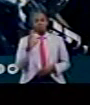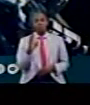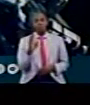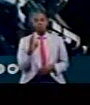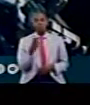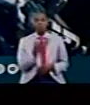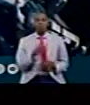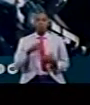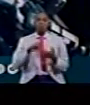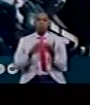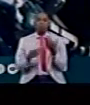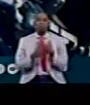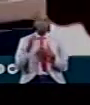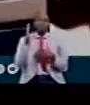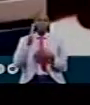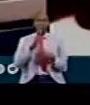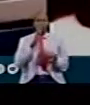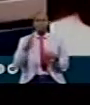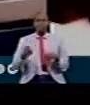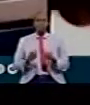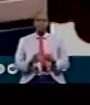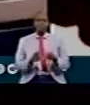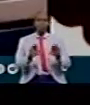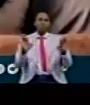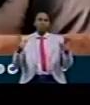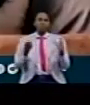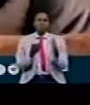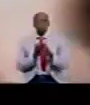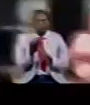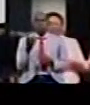care of our family. Shall we pray?